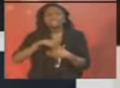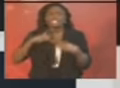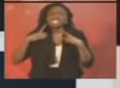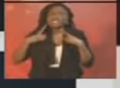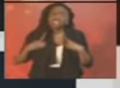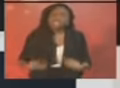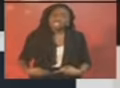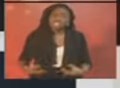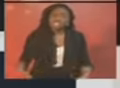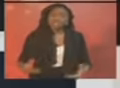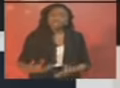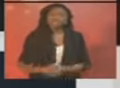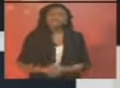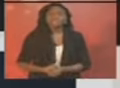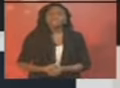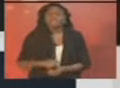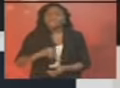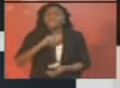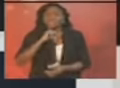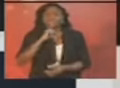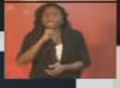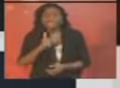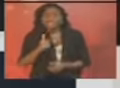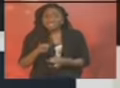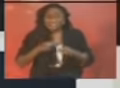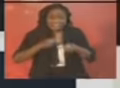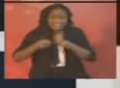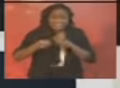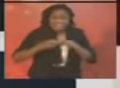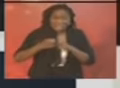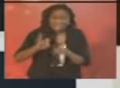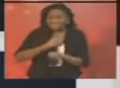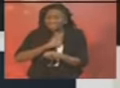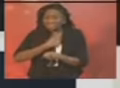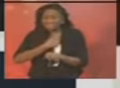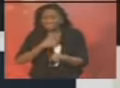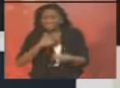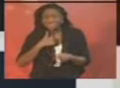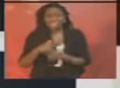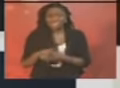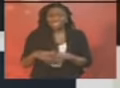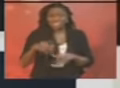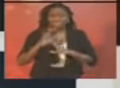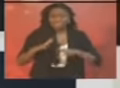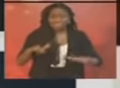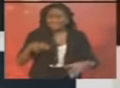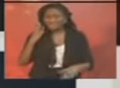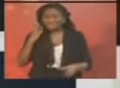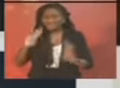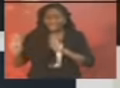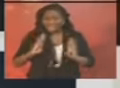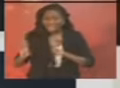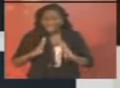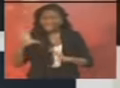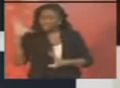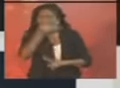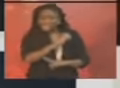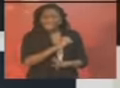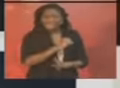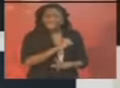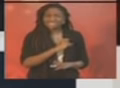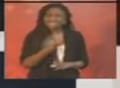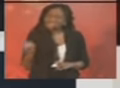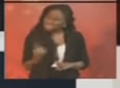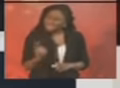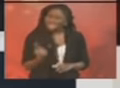managing ADHD in terms of attention deficit disorder, hyperactivity, and just being lost in the whole thing where they don't